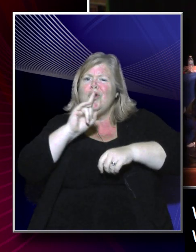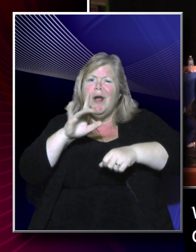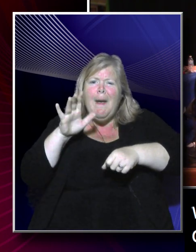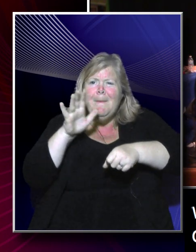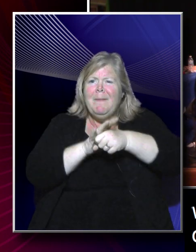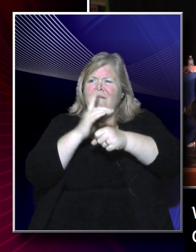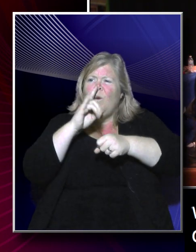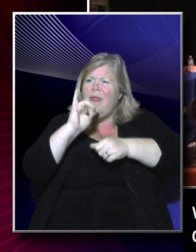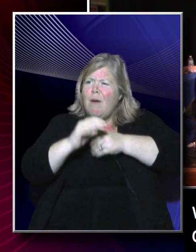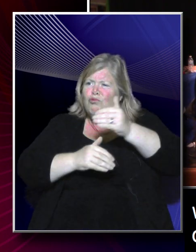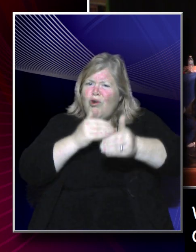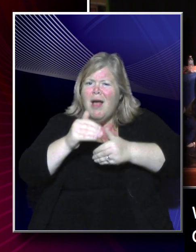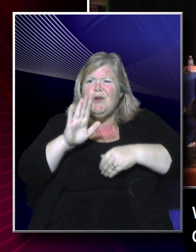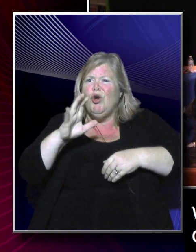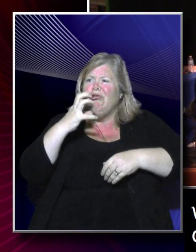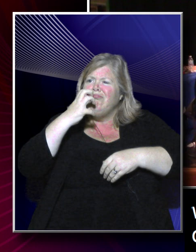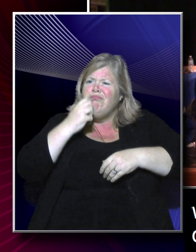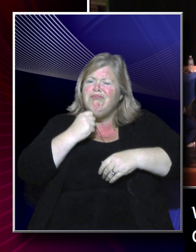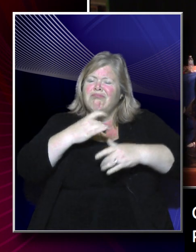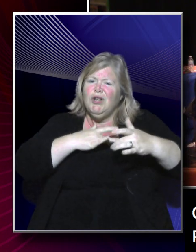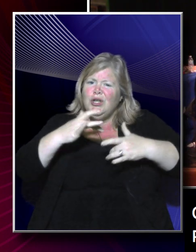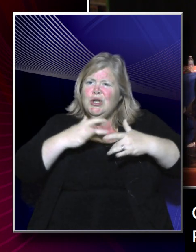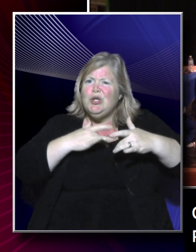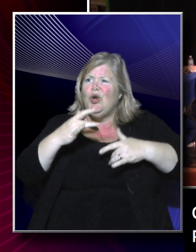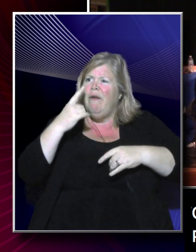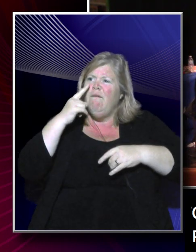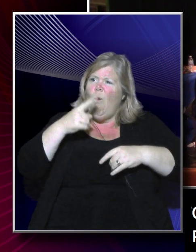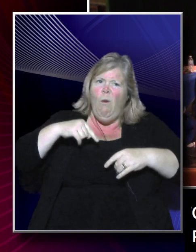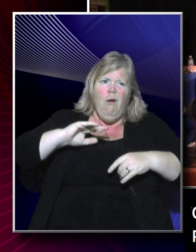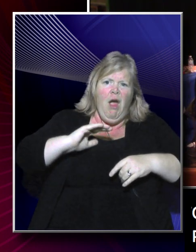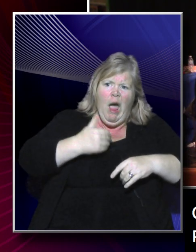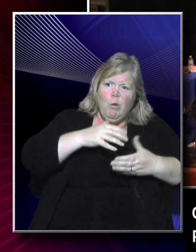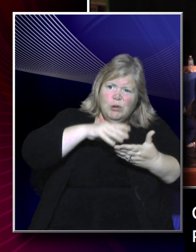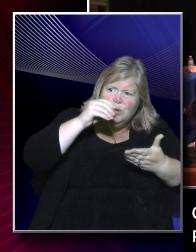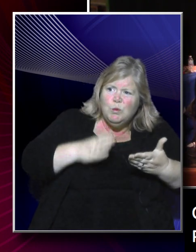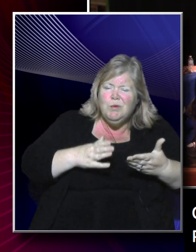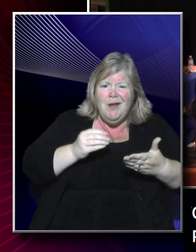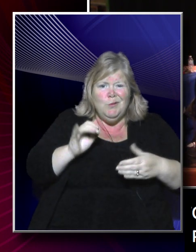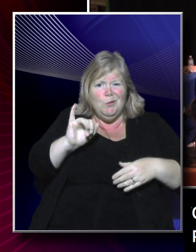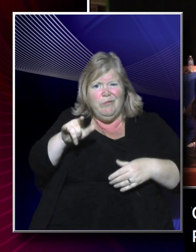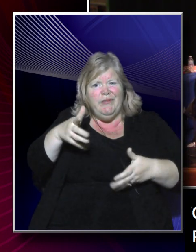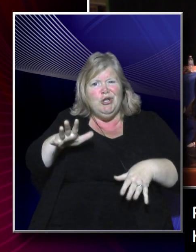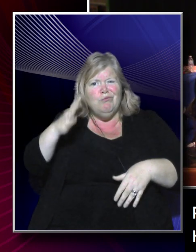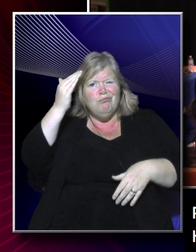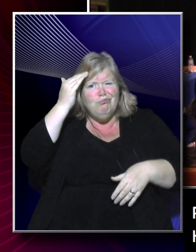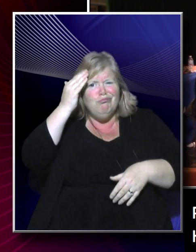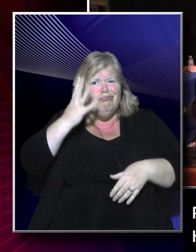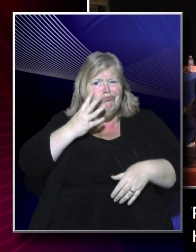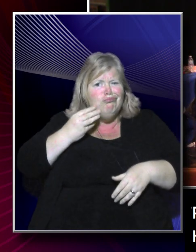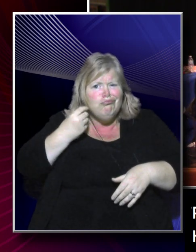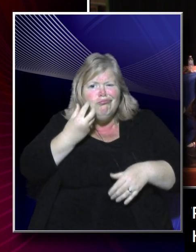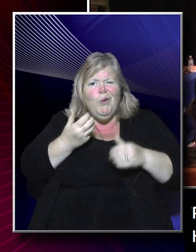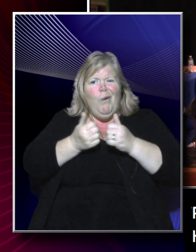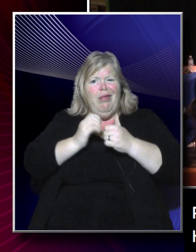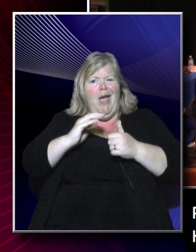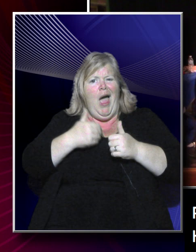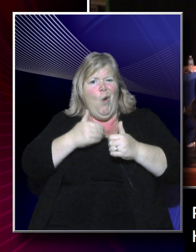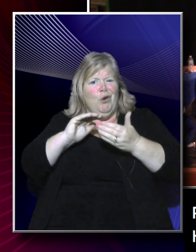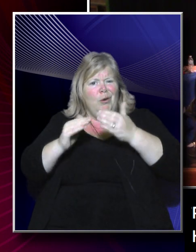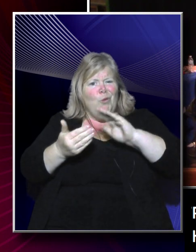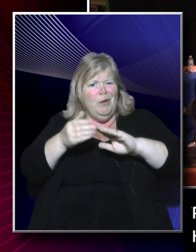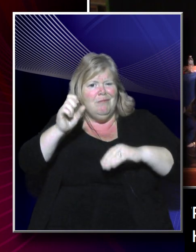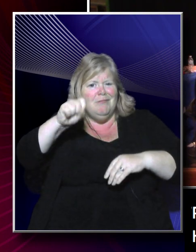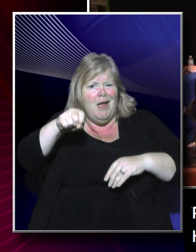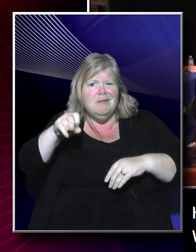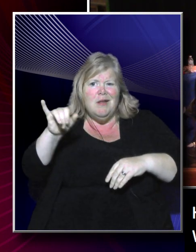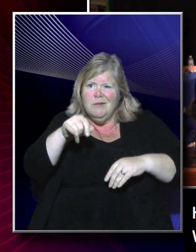that process, her care and concern for our students, and her familiarity and investment in our community as well